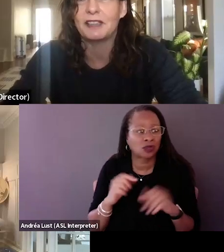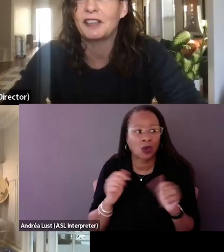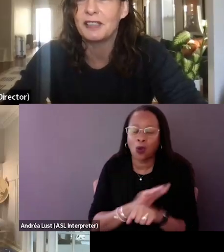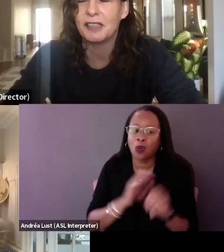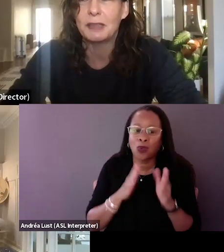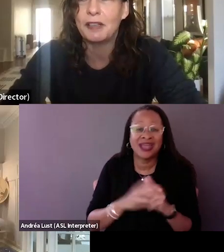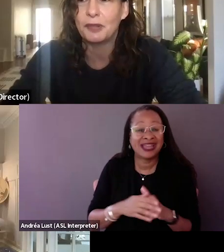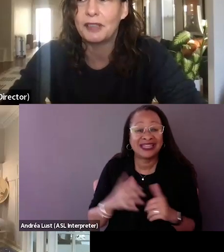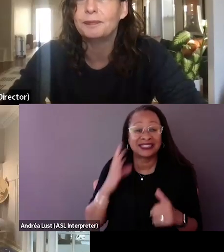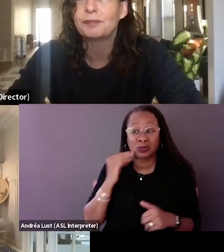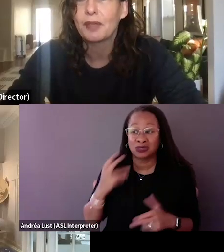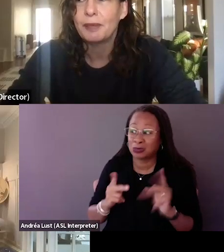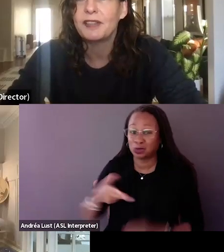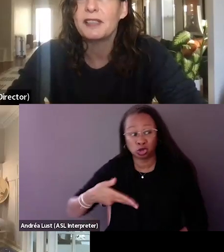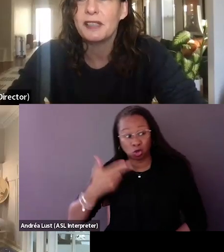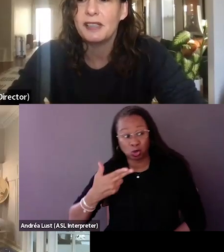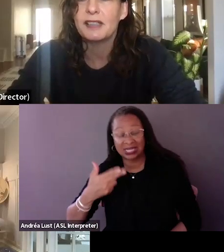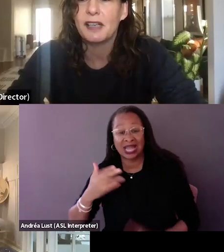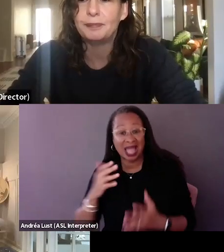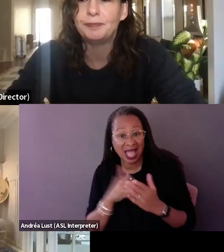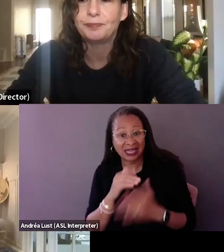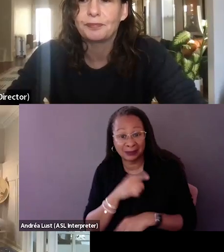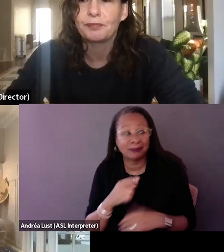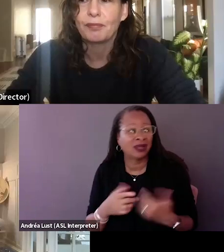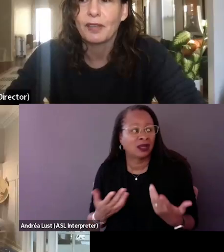I mean, he's the things that he's been through. But this is